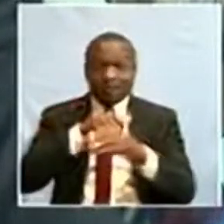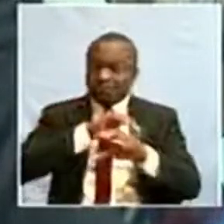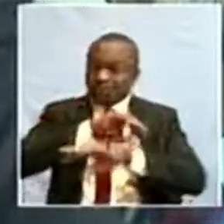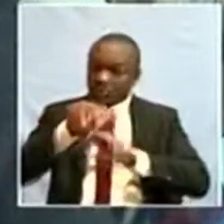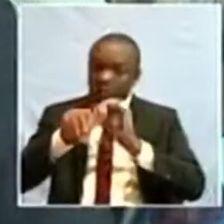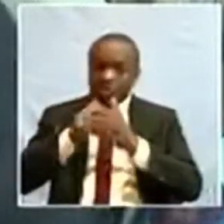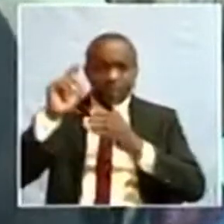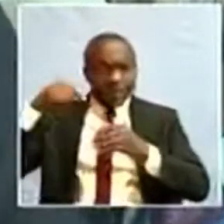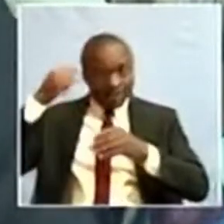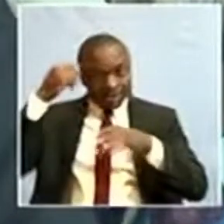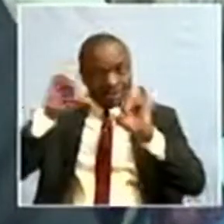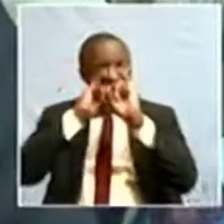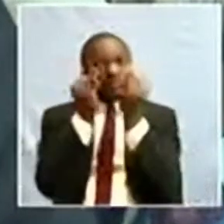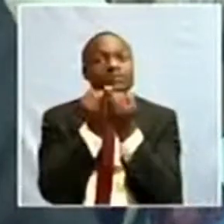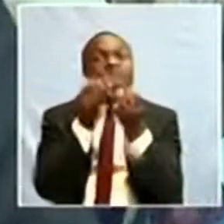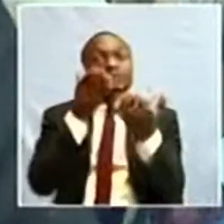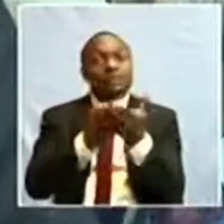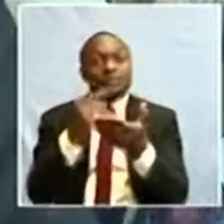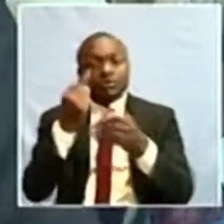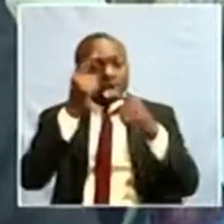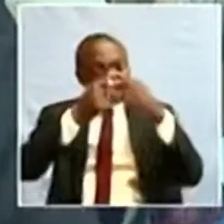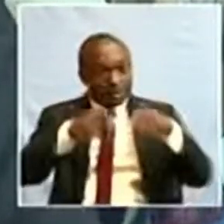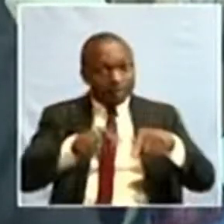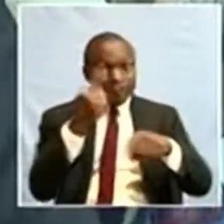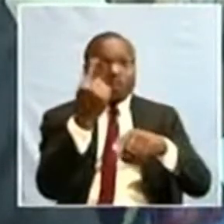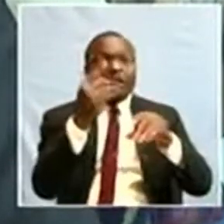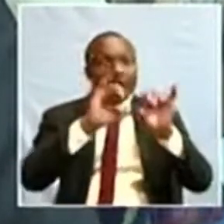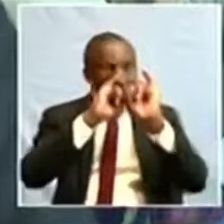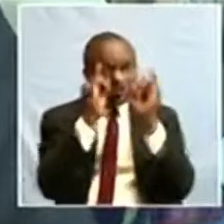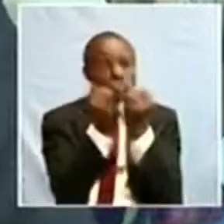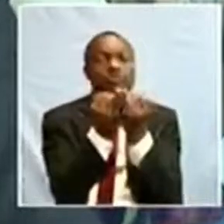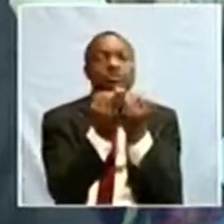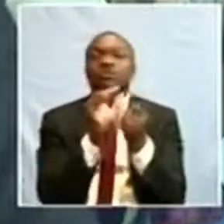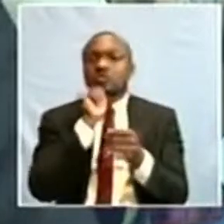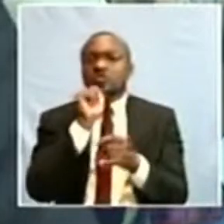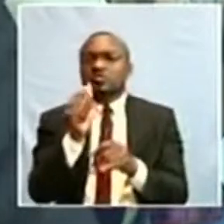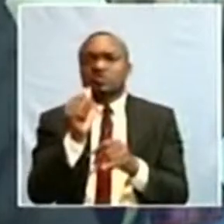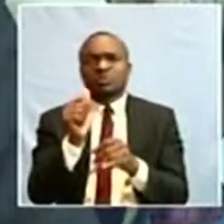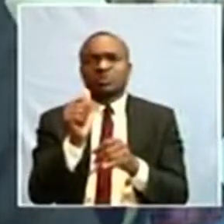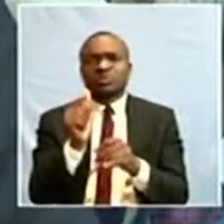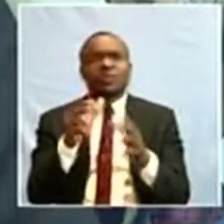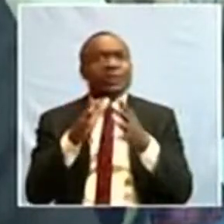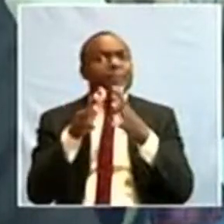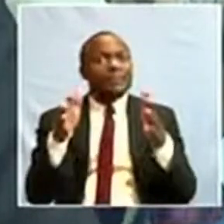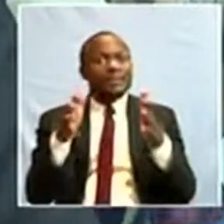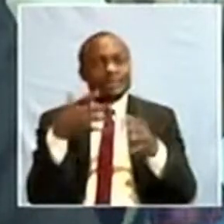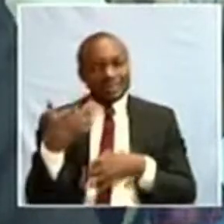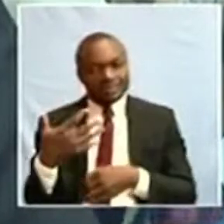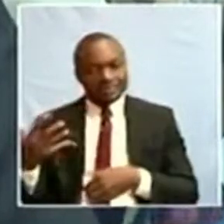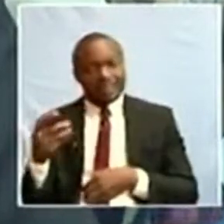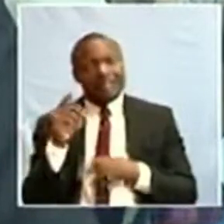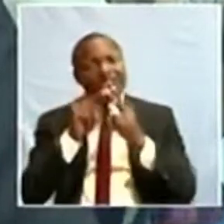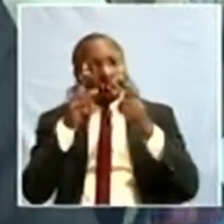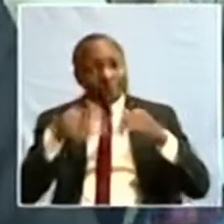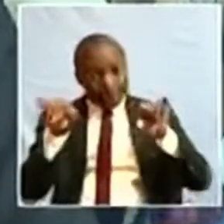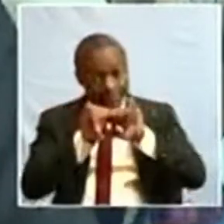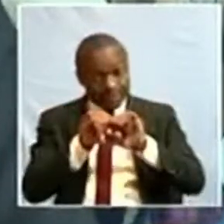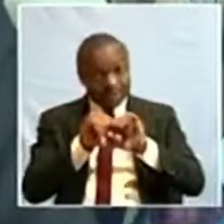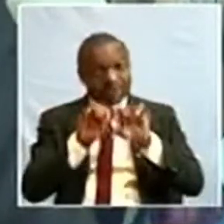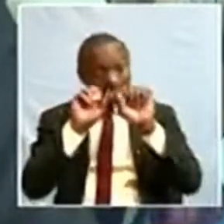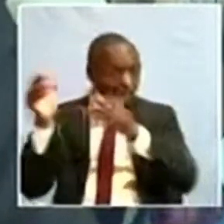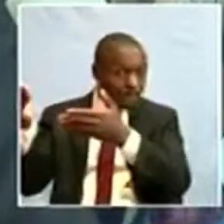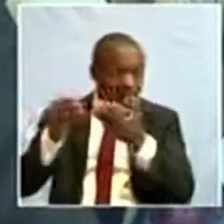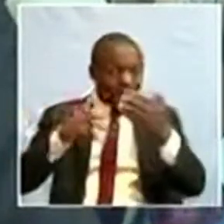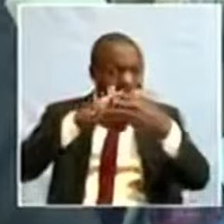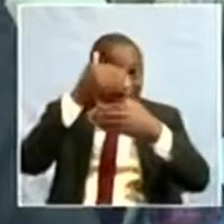entities, and then this is only existing in one particular entity, and it's not a very material figure. Is it critical that we actually bring it